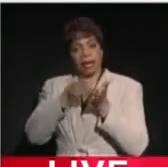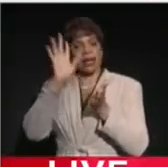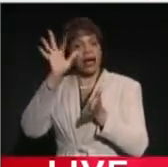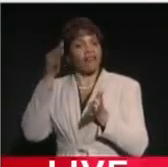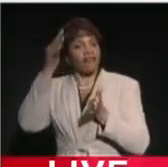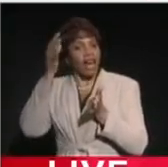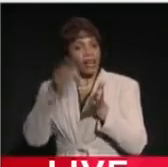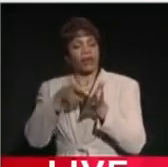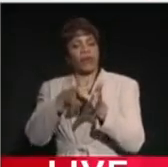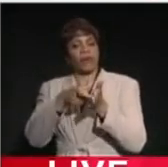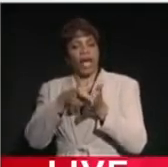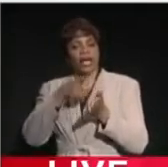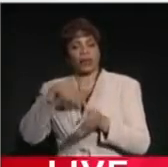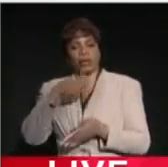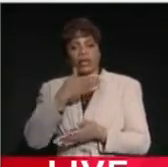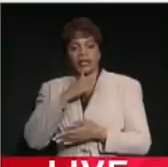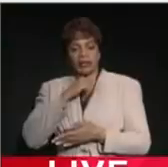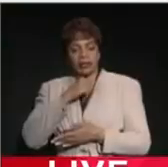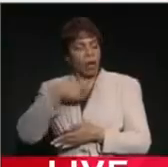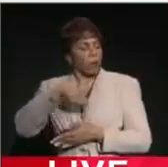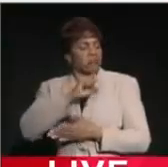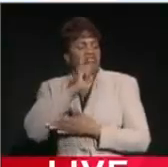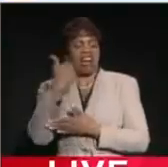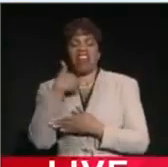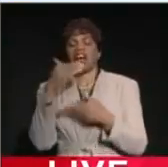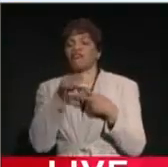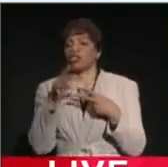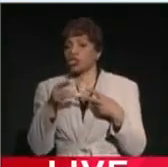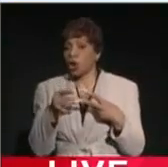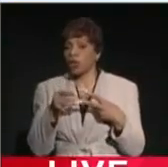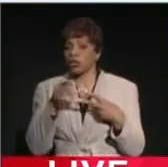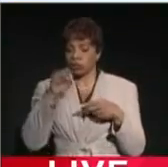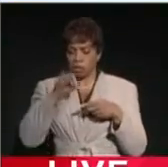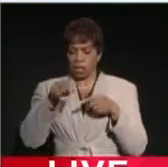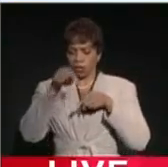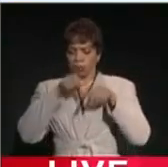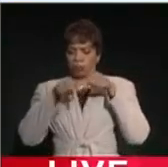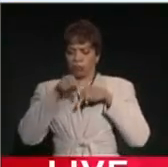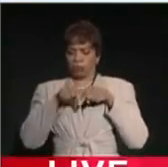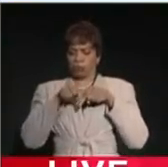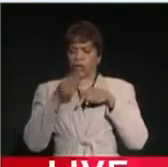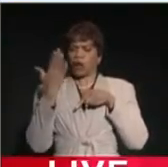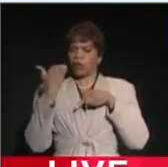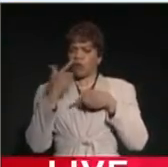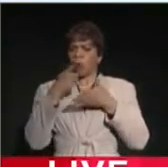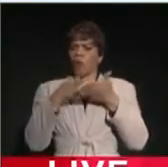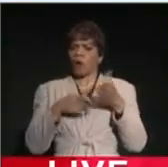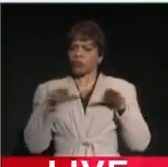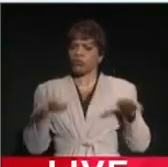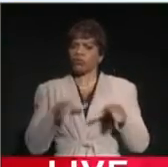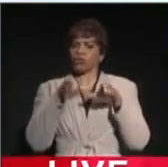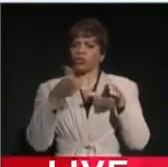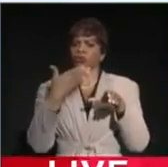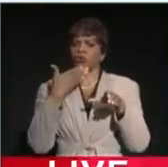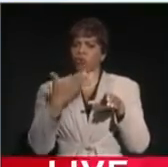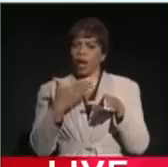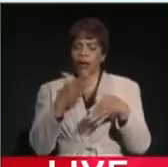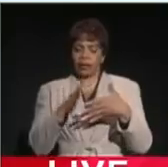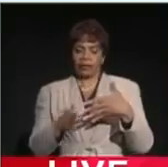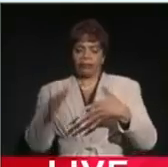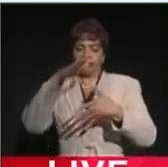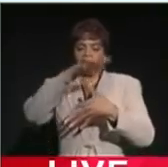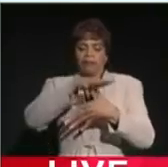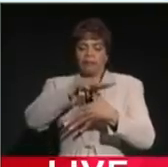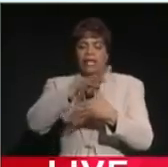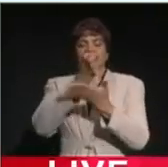We have no choice. We have to get back to doing what we used to do really well in the state, prioritizing the economies that drove